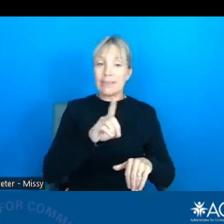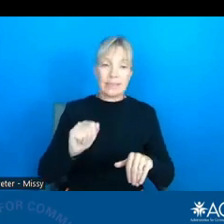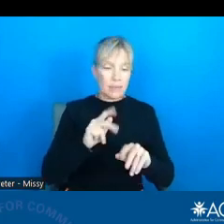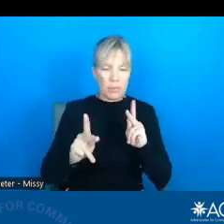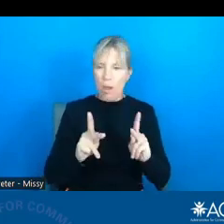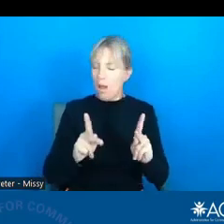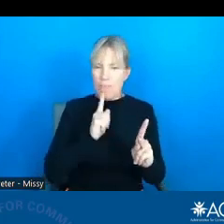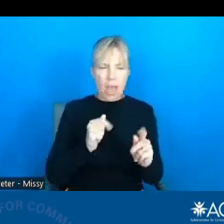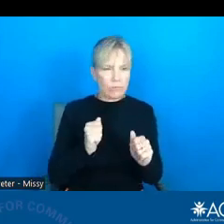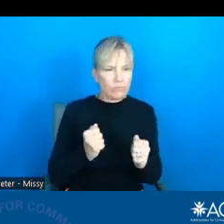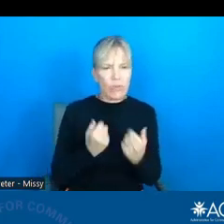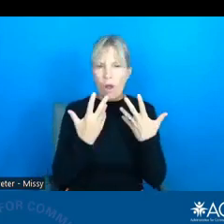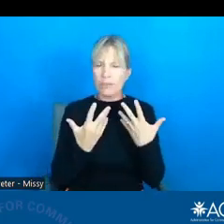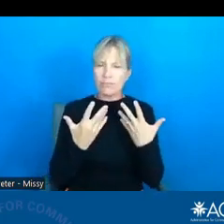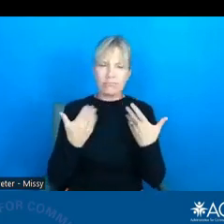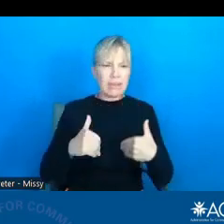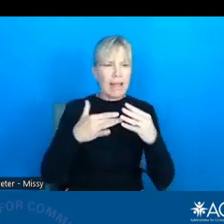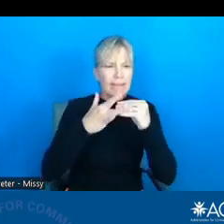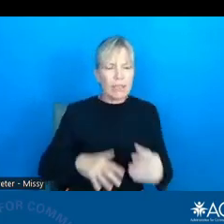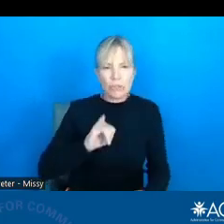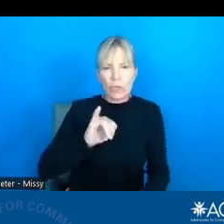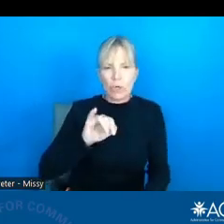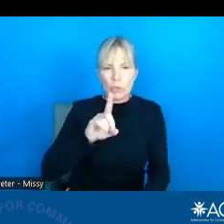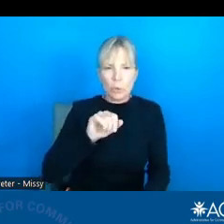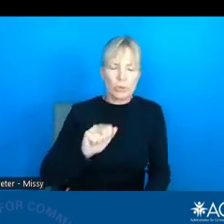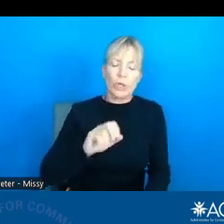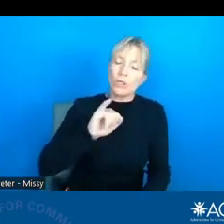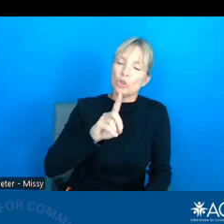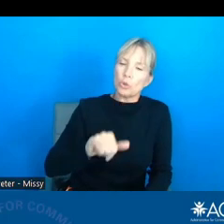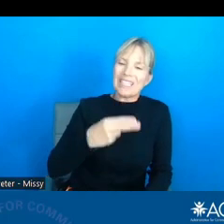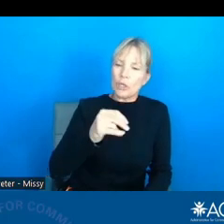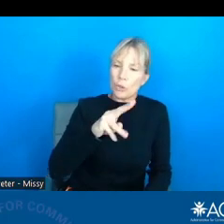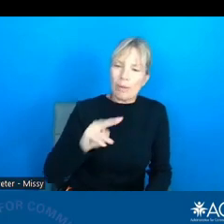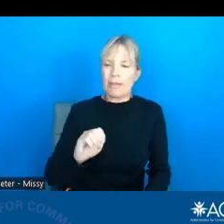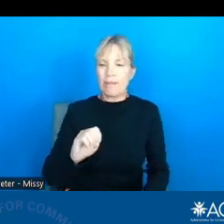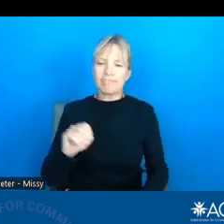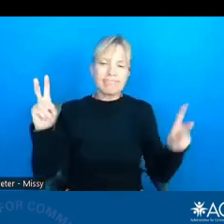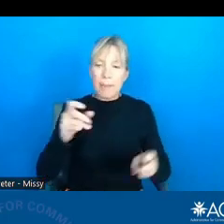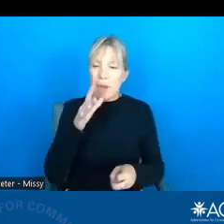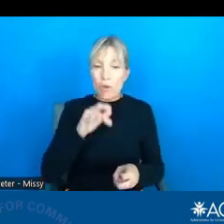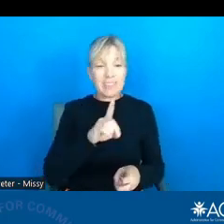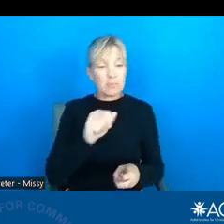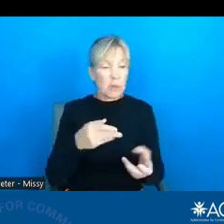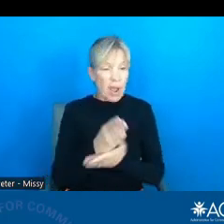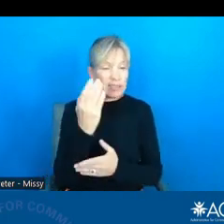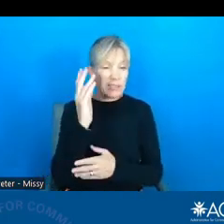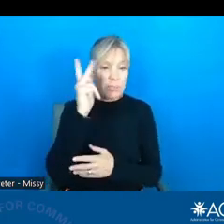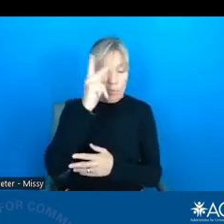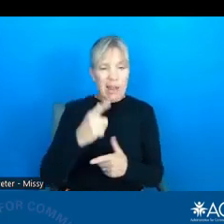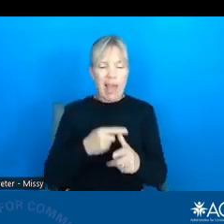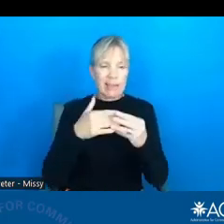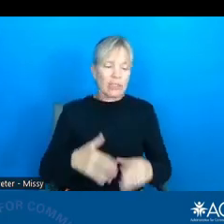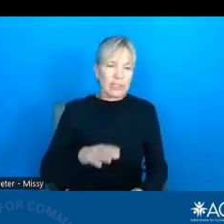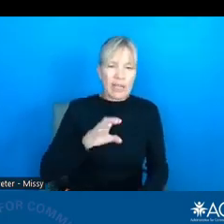spurred incredible leaders like Judy Heumann, who's known as the mother of the disability rights movement, and leaders like